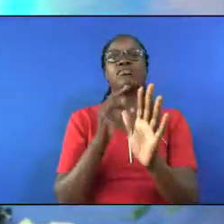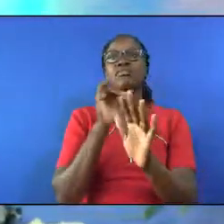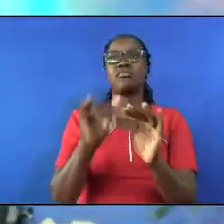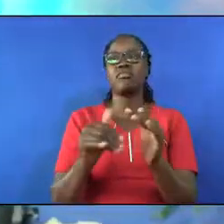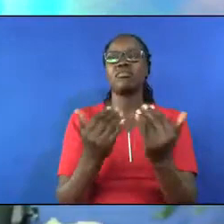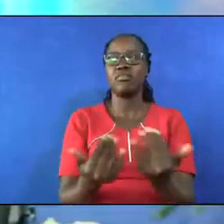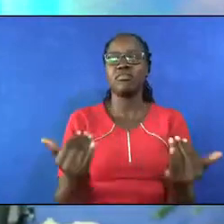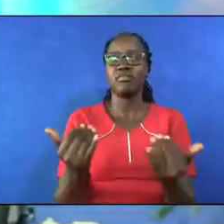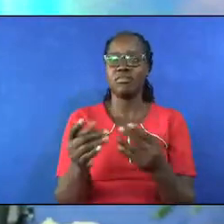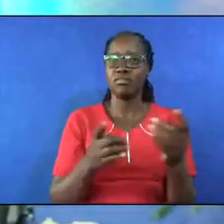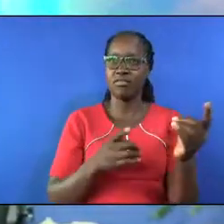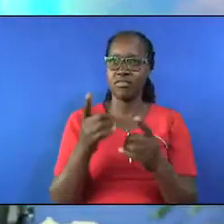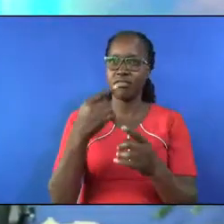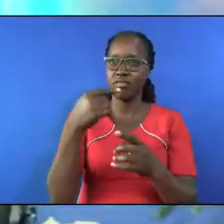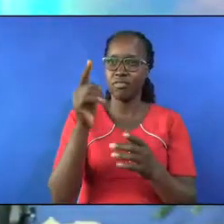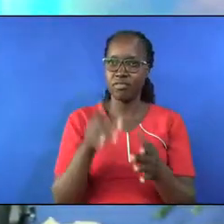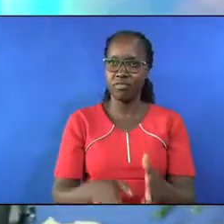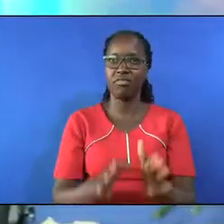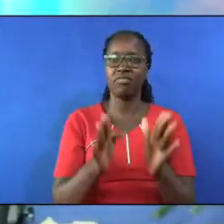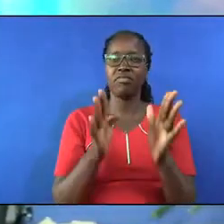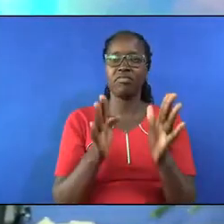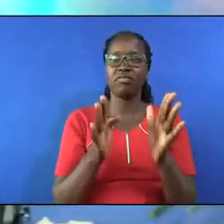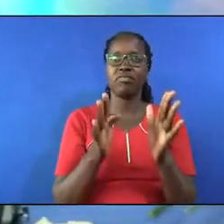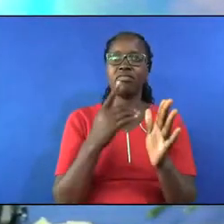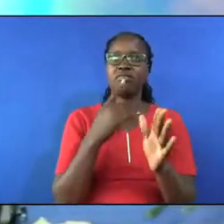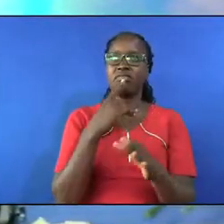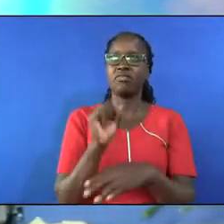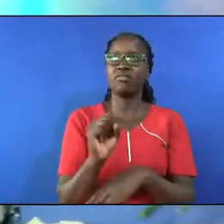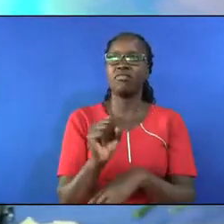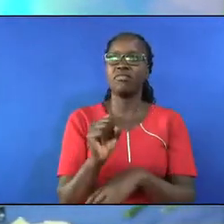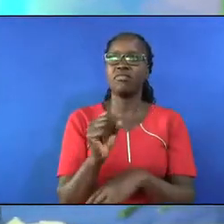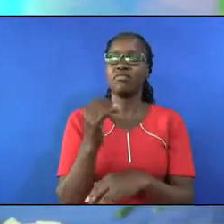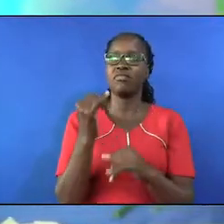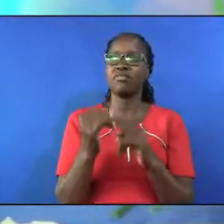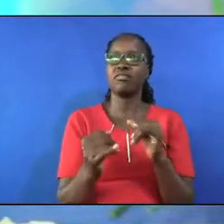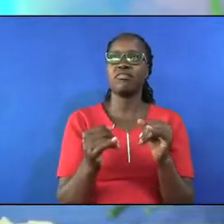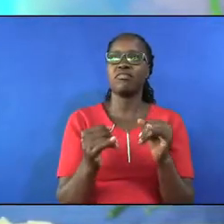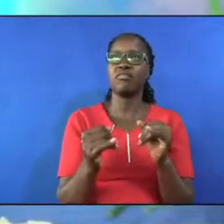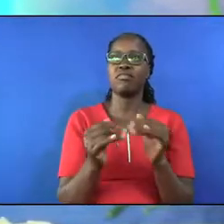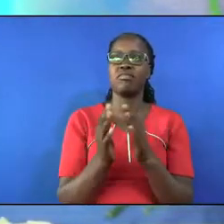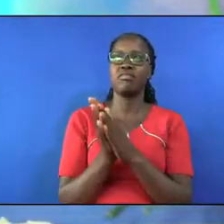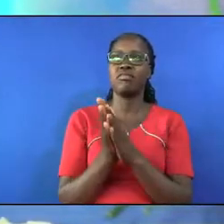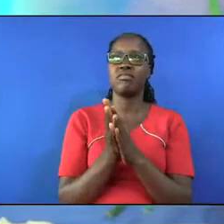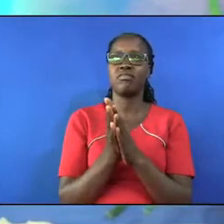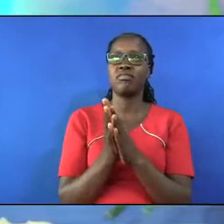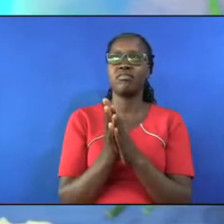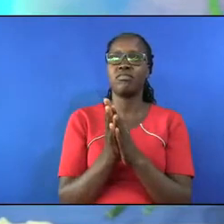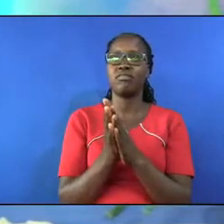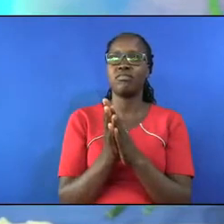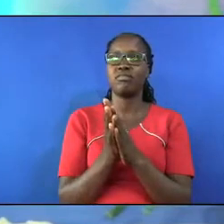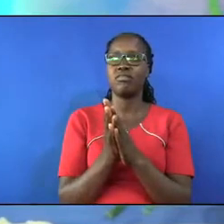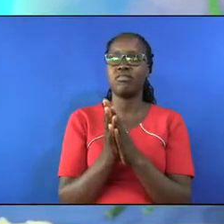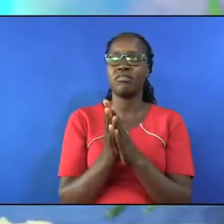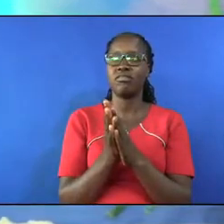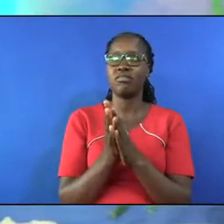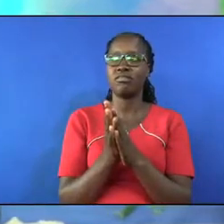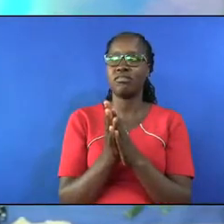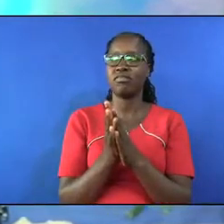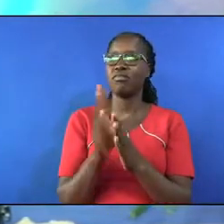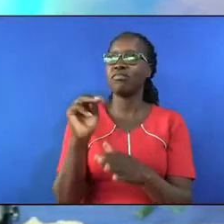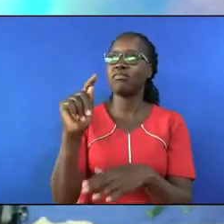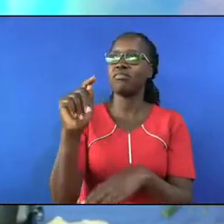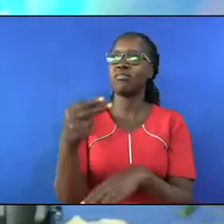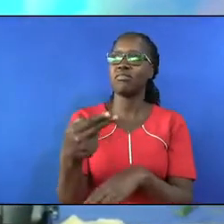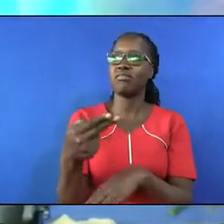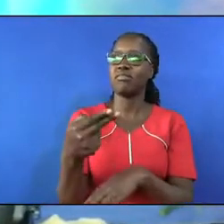children may be directed to the right path. So my final story is coming from the book of